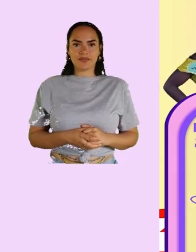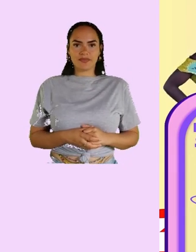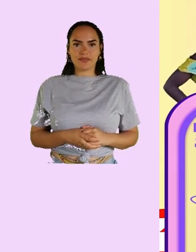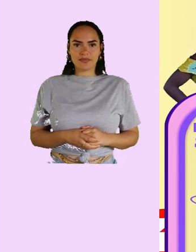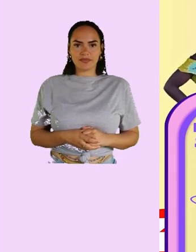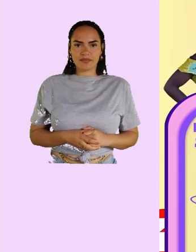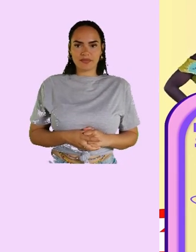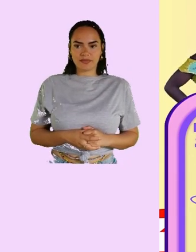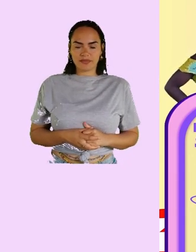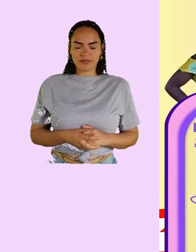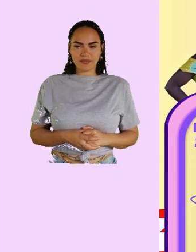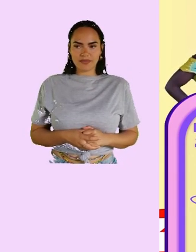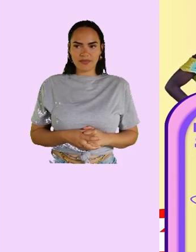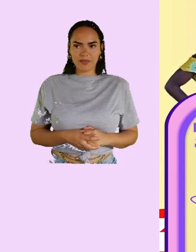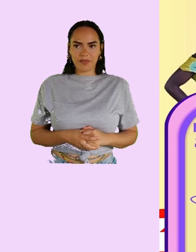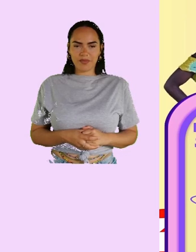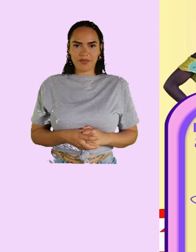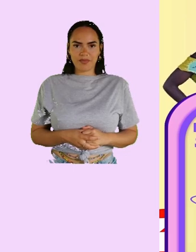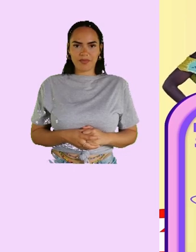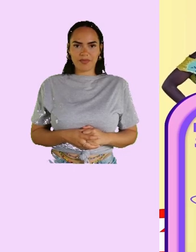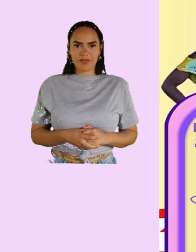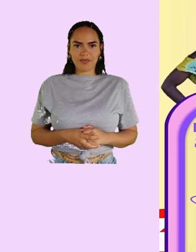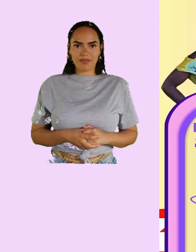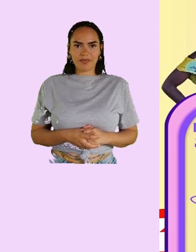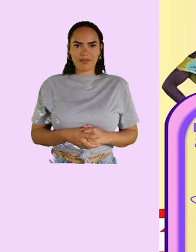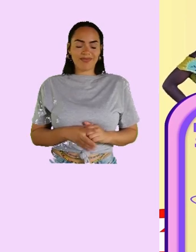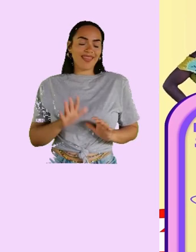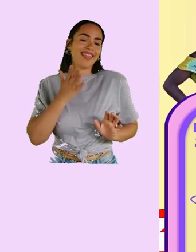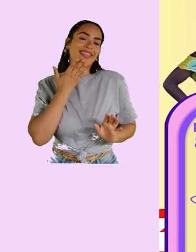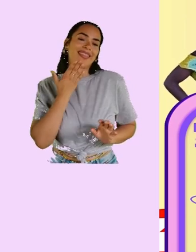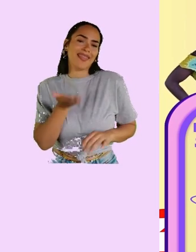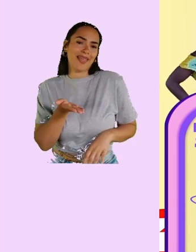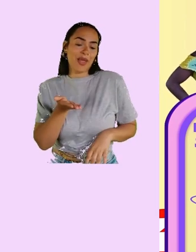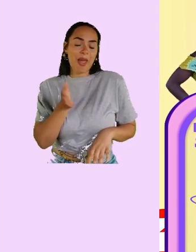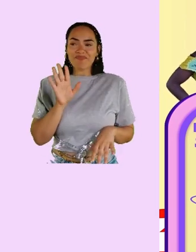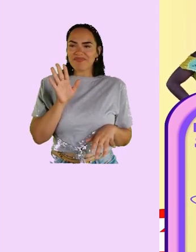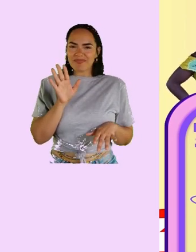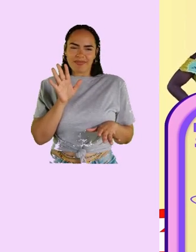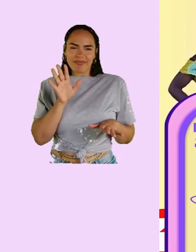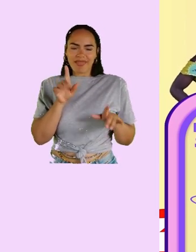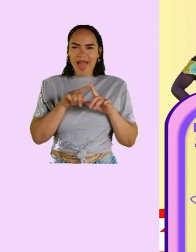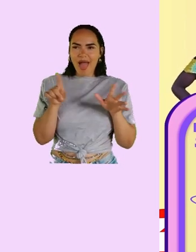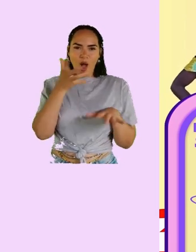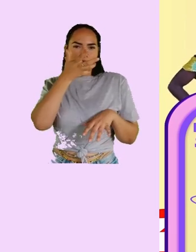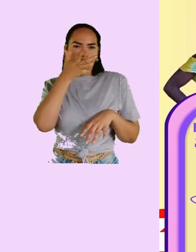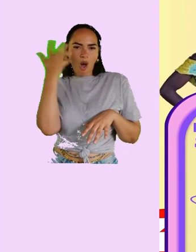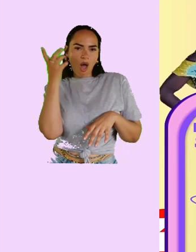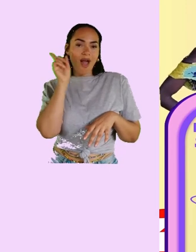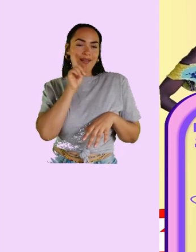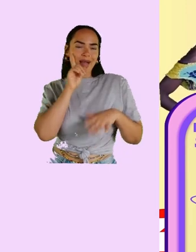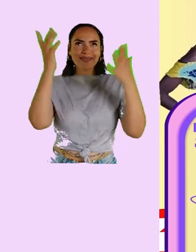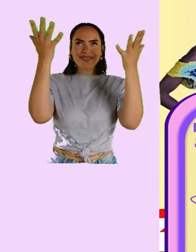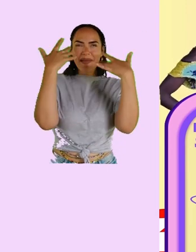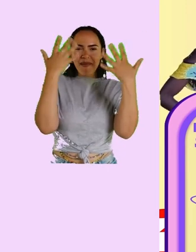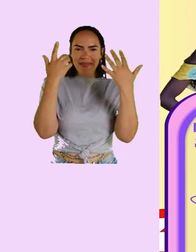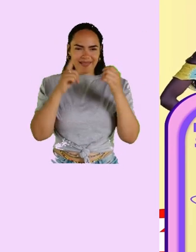much. Wow, Hot Girl Samir, I love it. Thank you. Kind of a play on Hot Girl Summer. You know, we love the stallion in